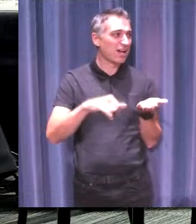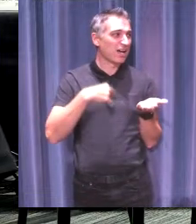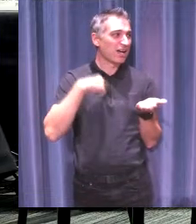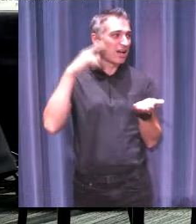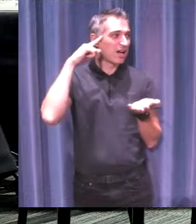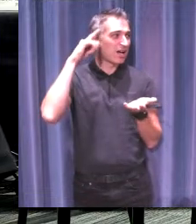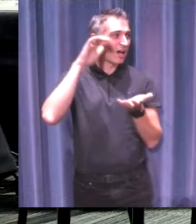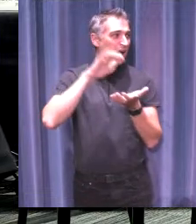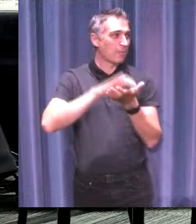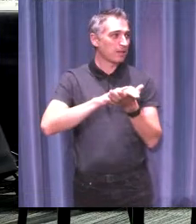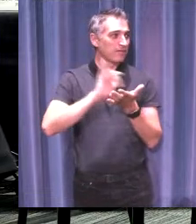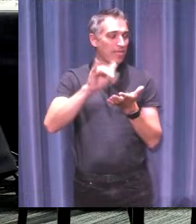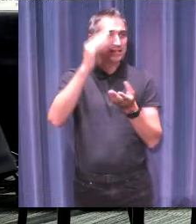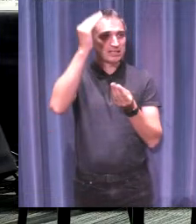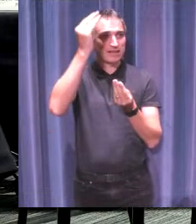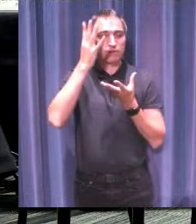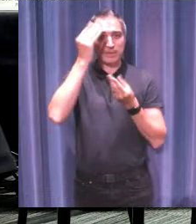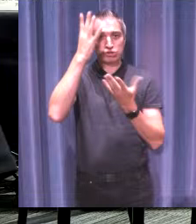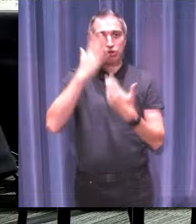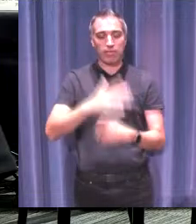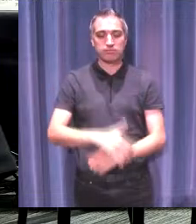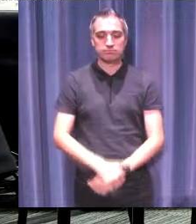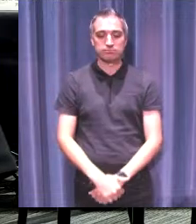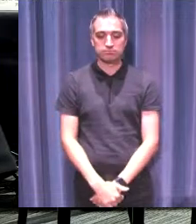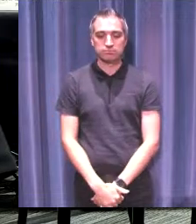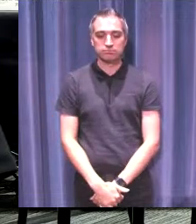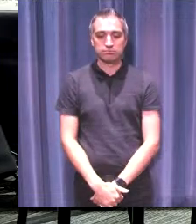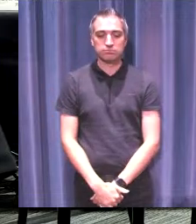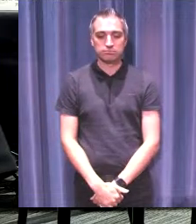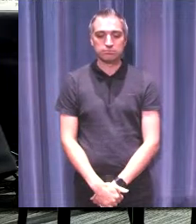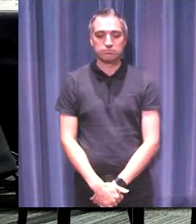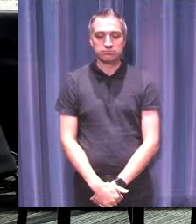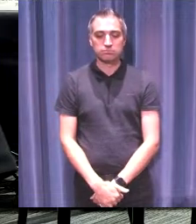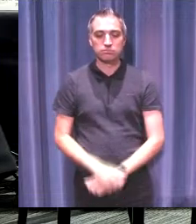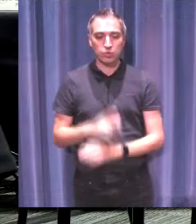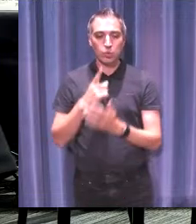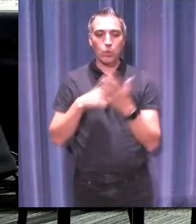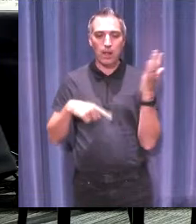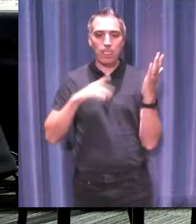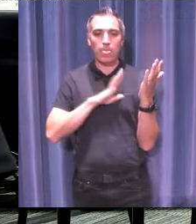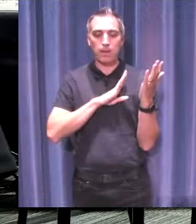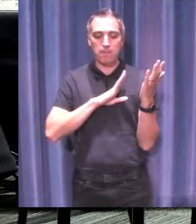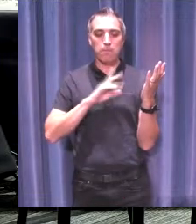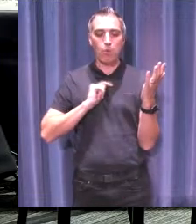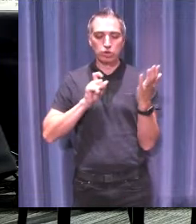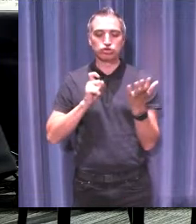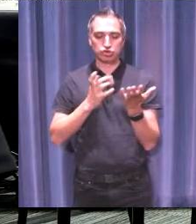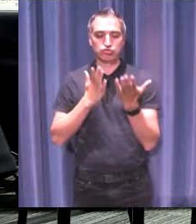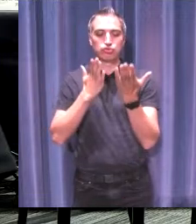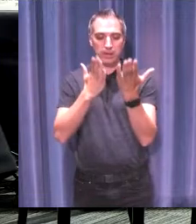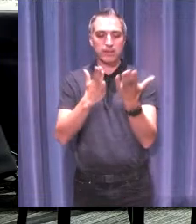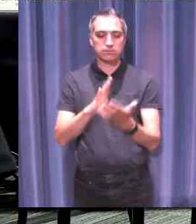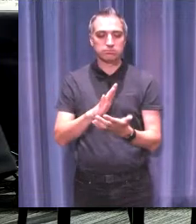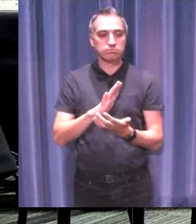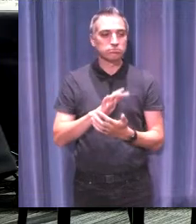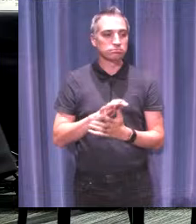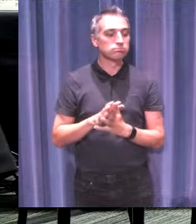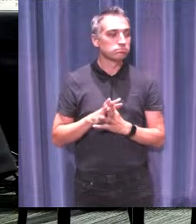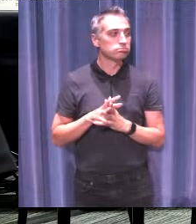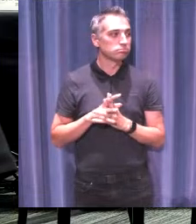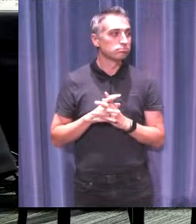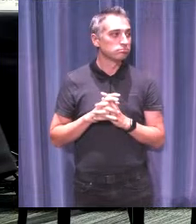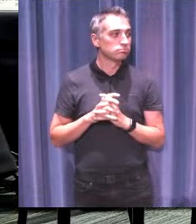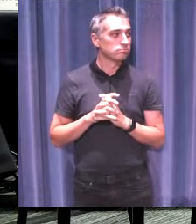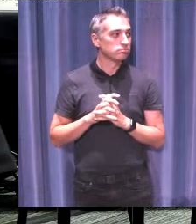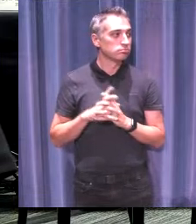that's informational in terms of what the board's recommending to the board. To the board. And I